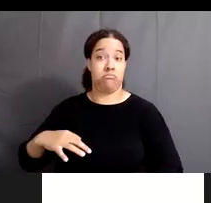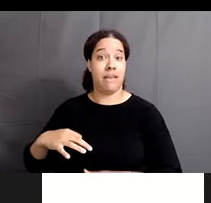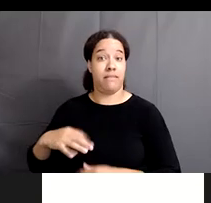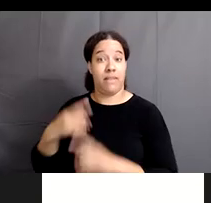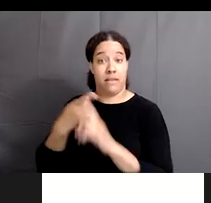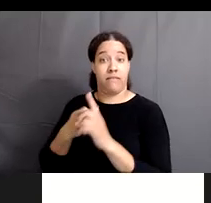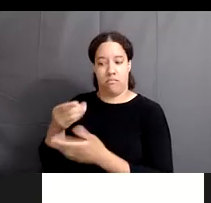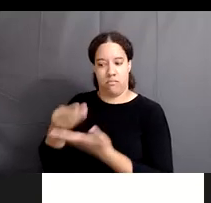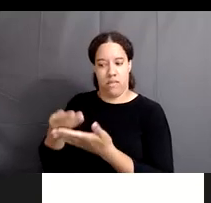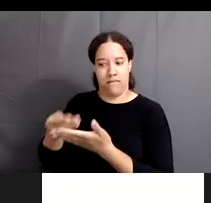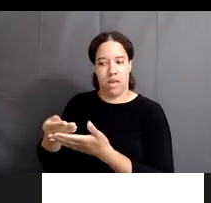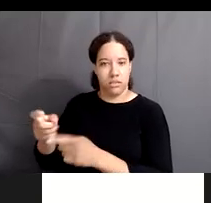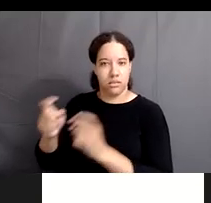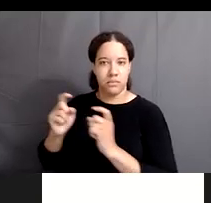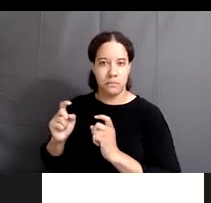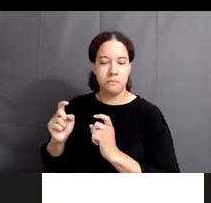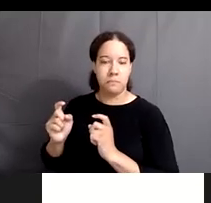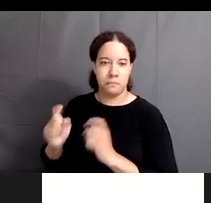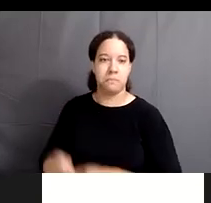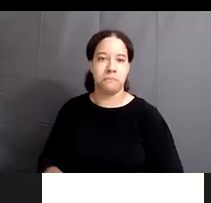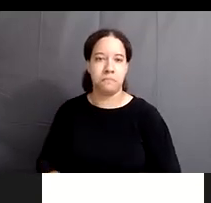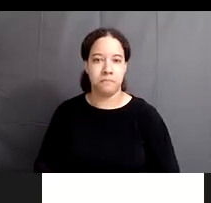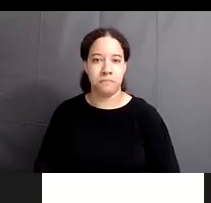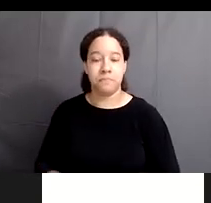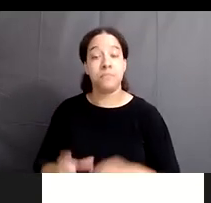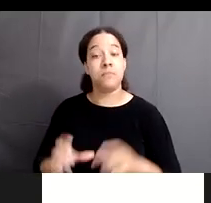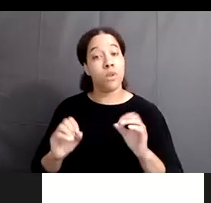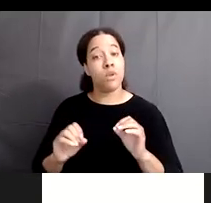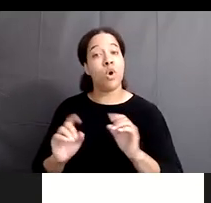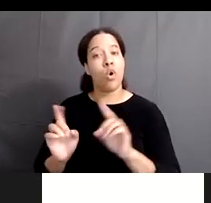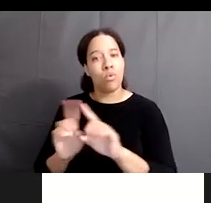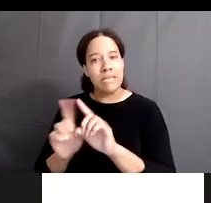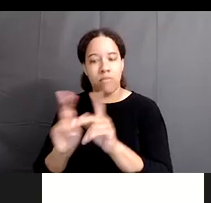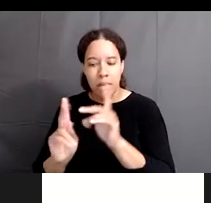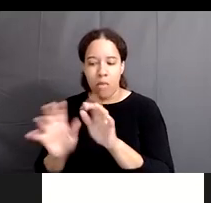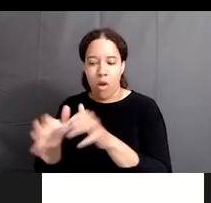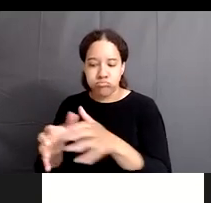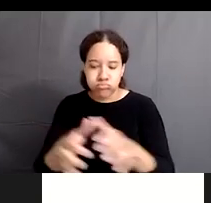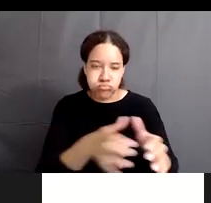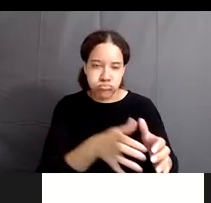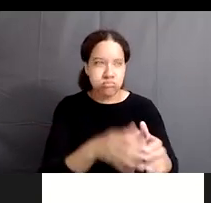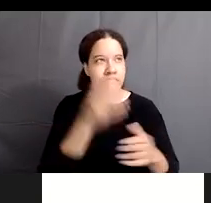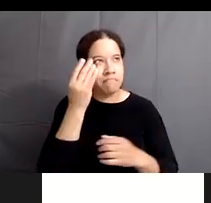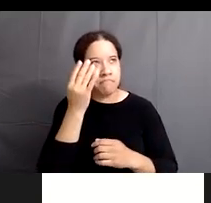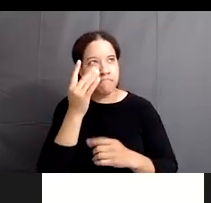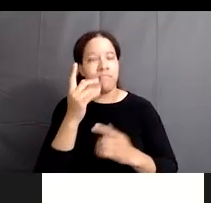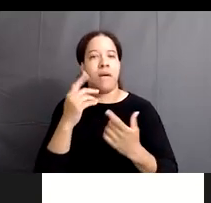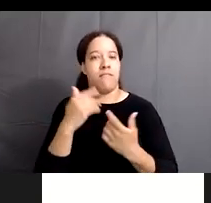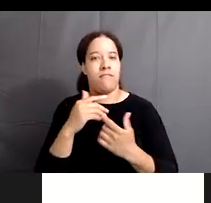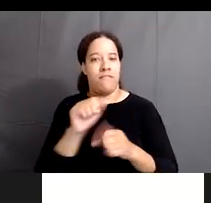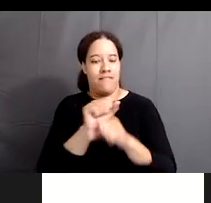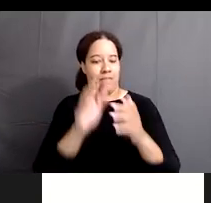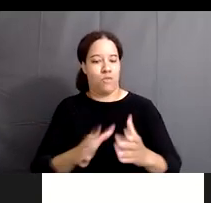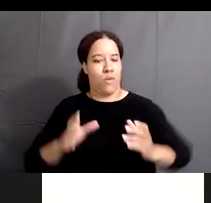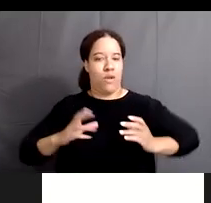those groups of individuals came together with an idea to build an employee-owned business, and MCCD is just grateful to be one